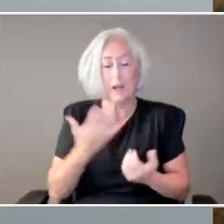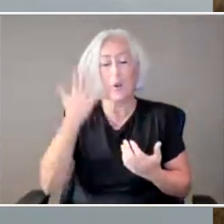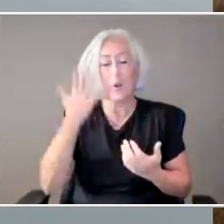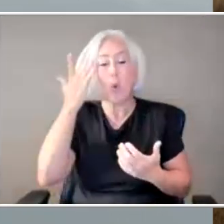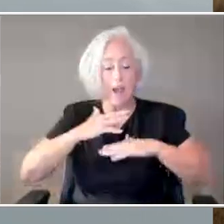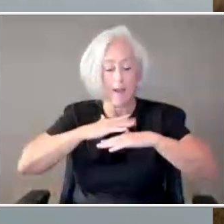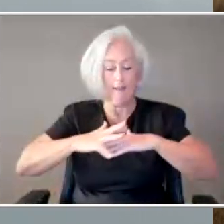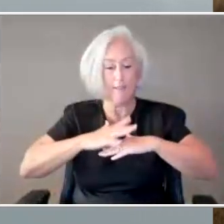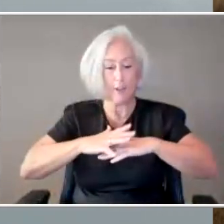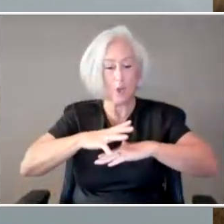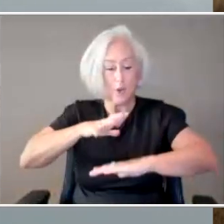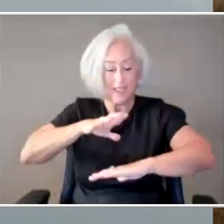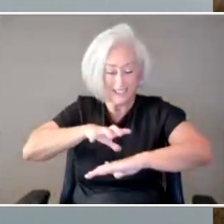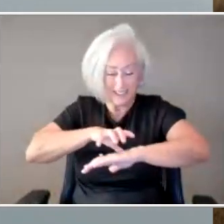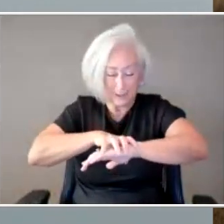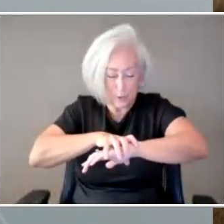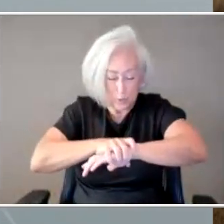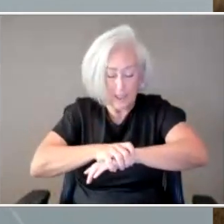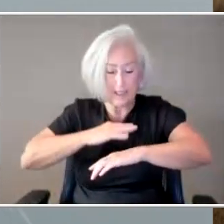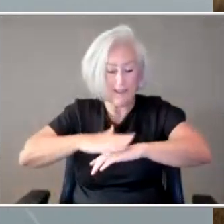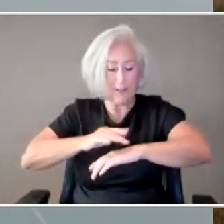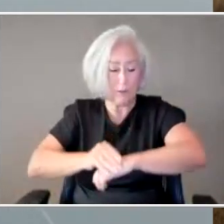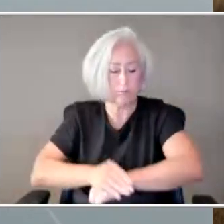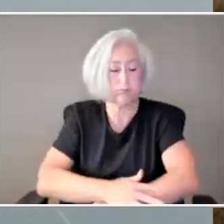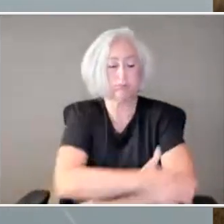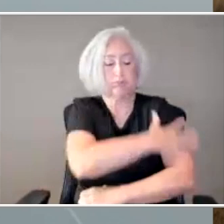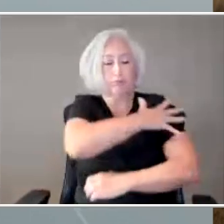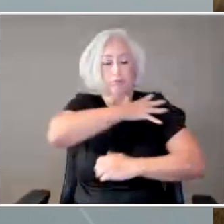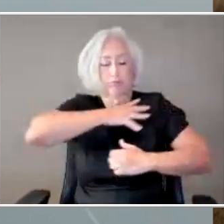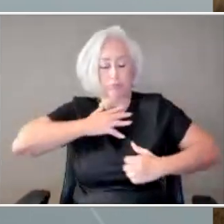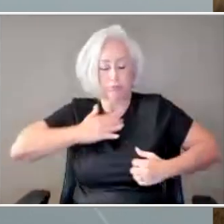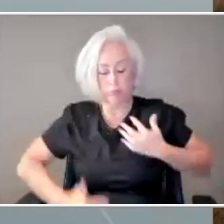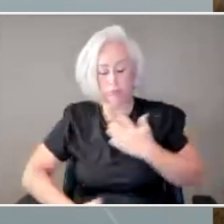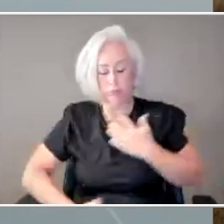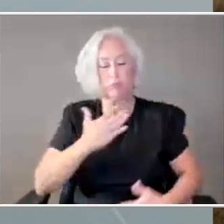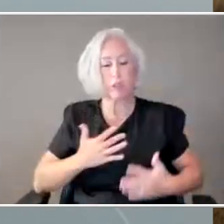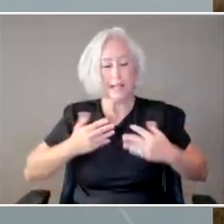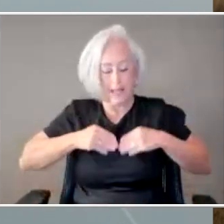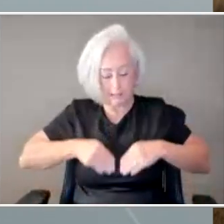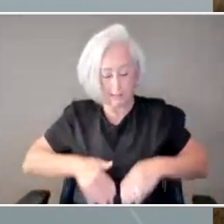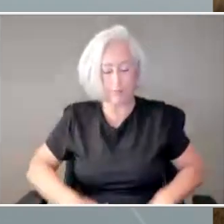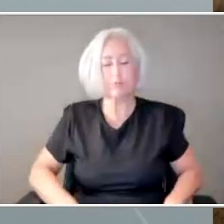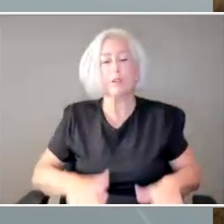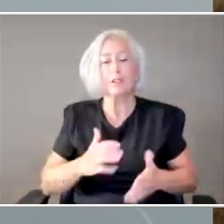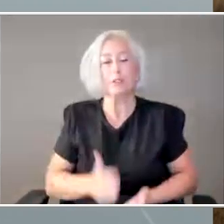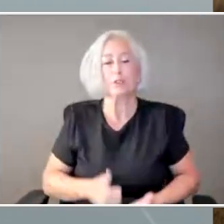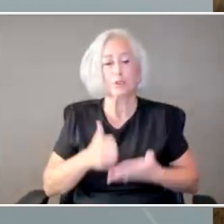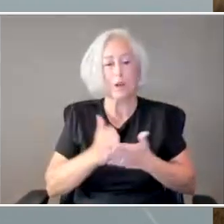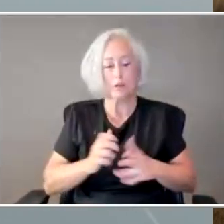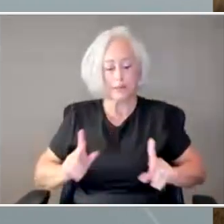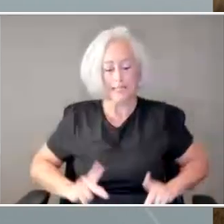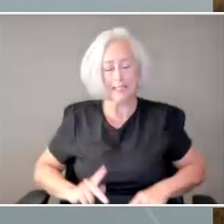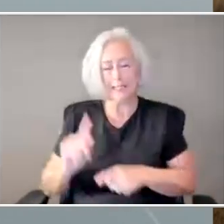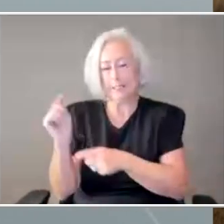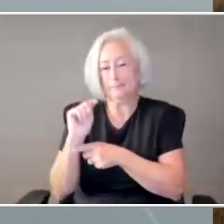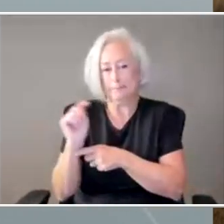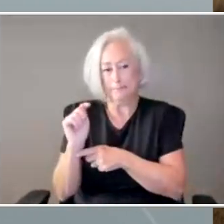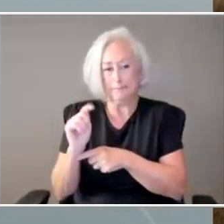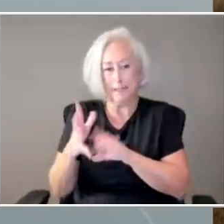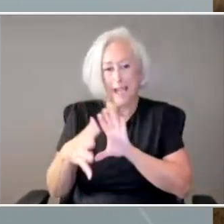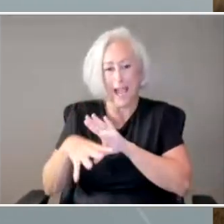your bladder so that you'll, urinate it out. Like squeezing it down. Yeah, just like I